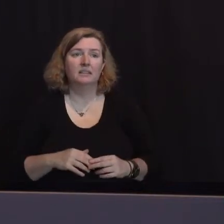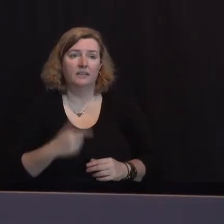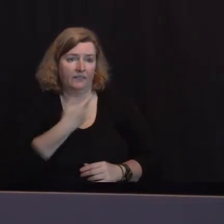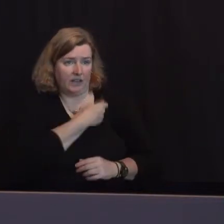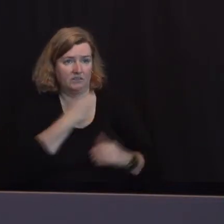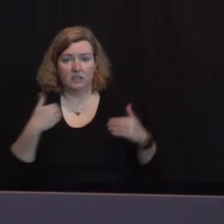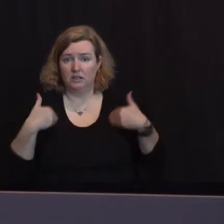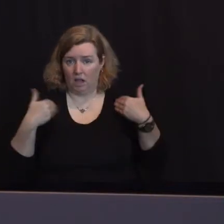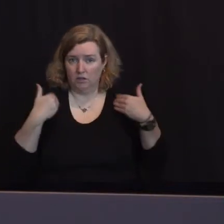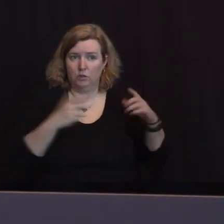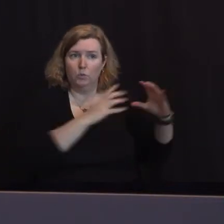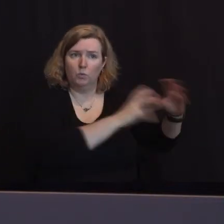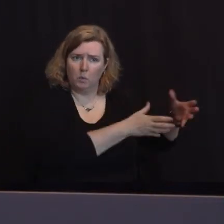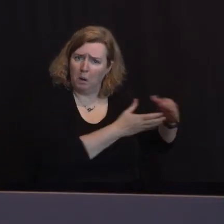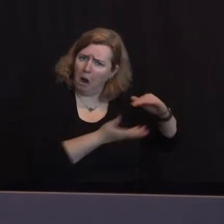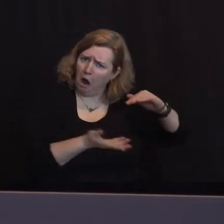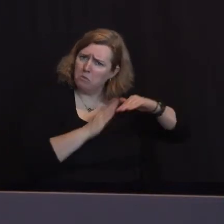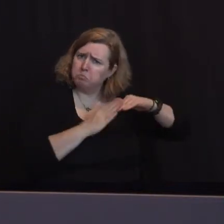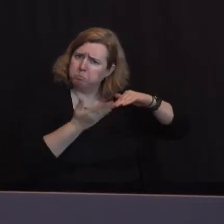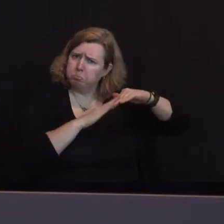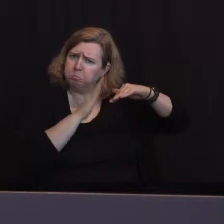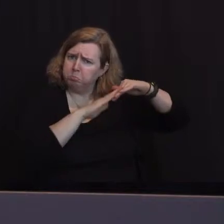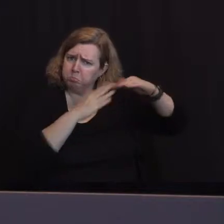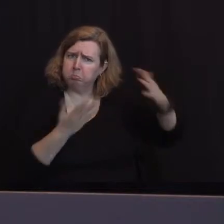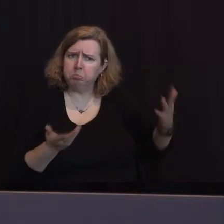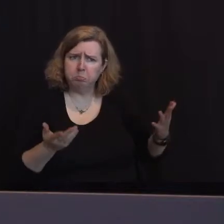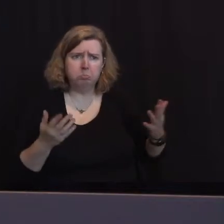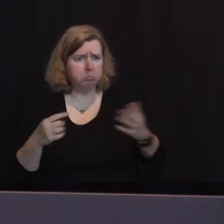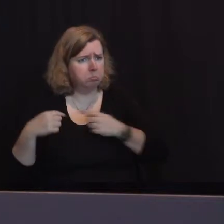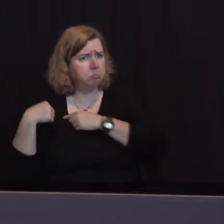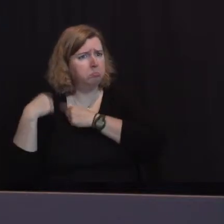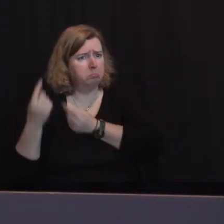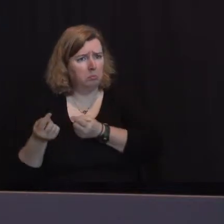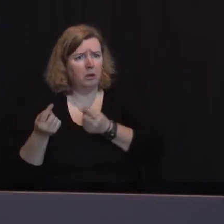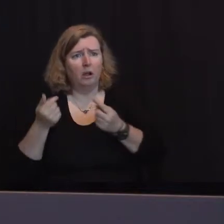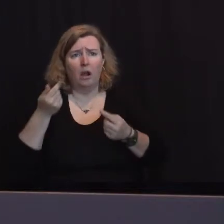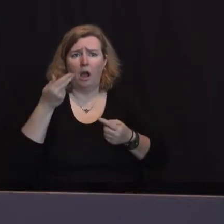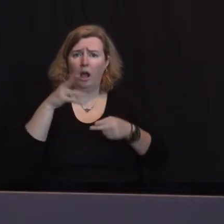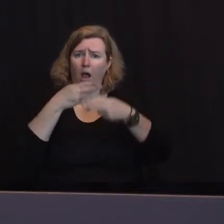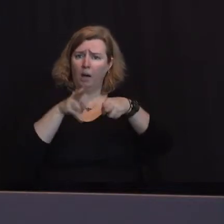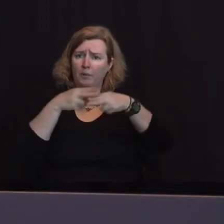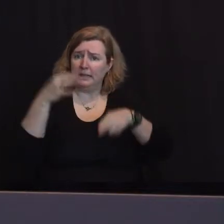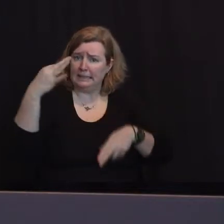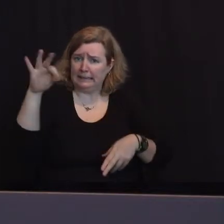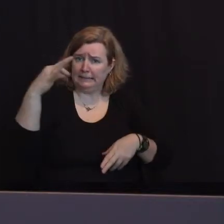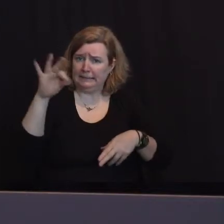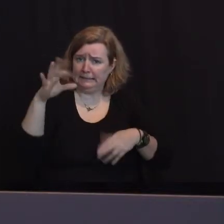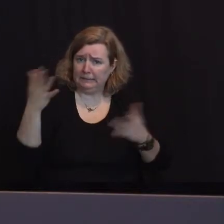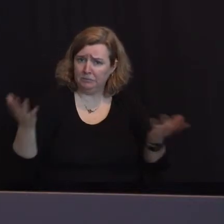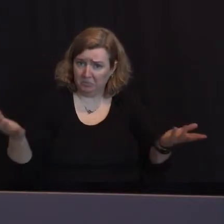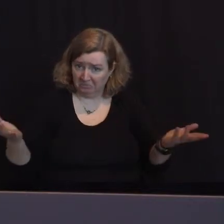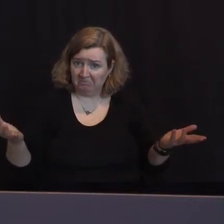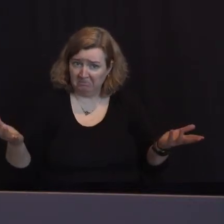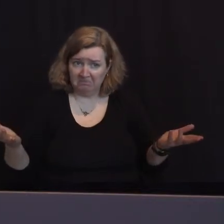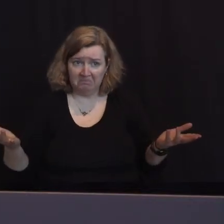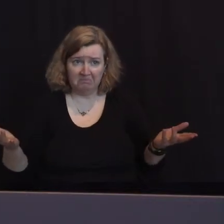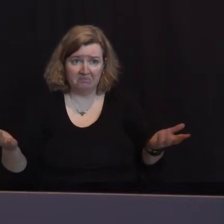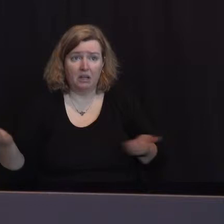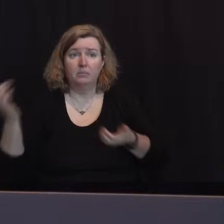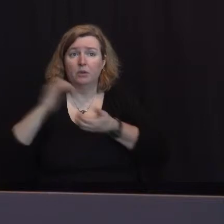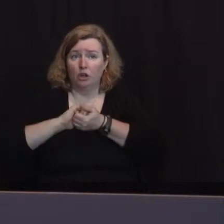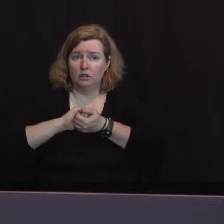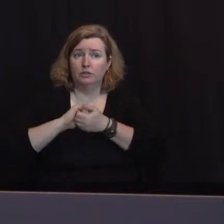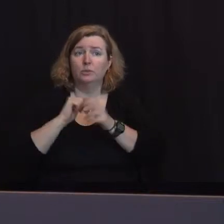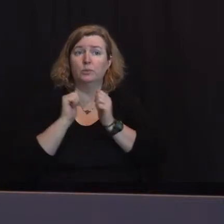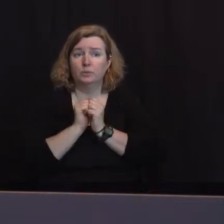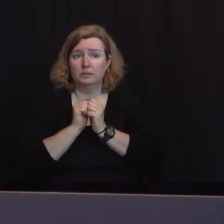steadily rising since eligibility opened on April 19th. Partnering with the Office of the Secretary of Higher Education,